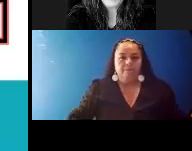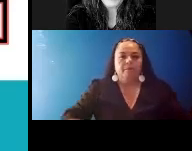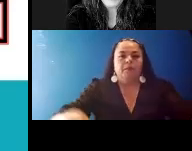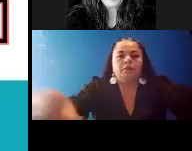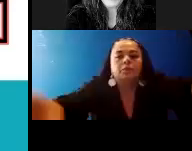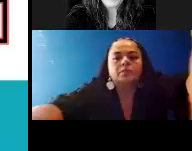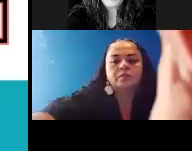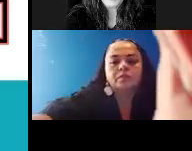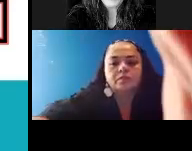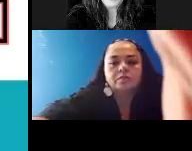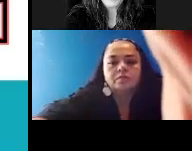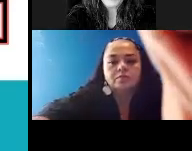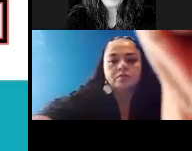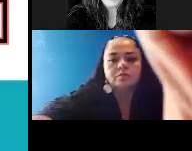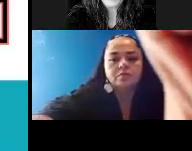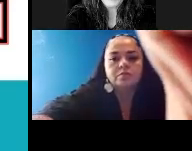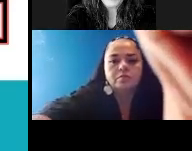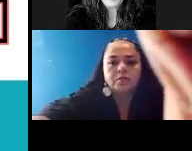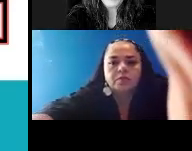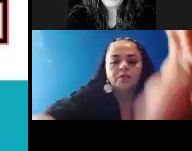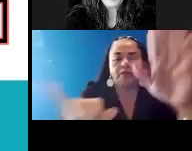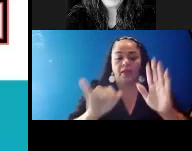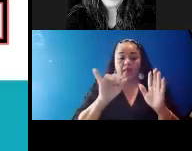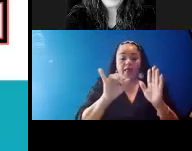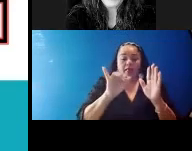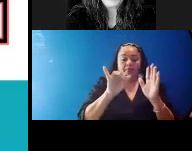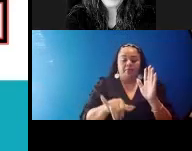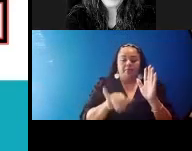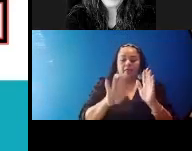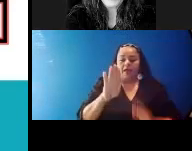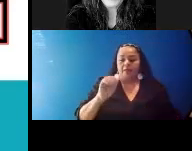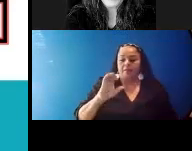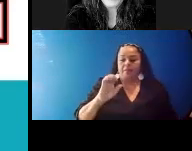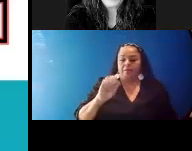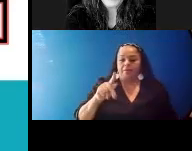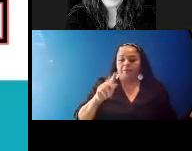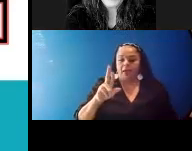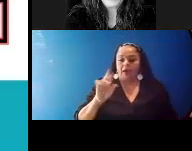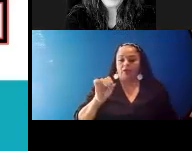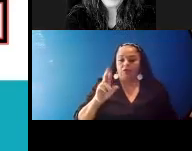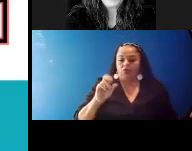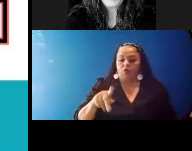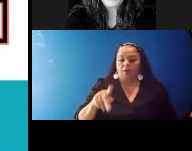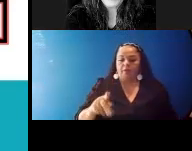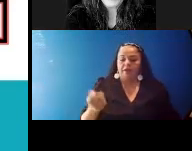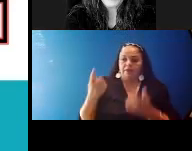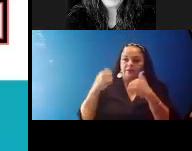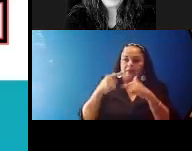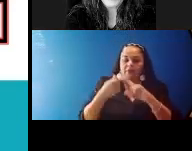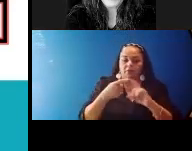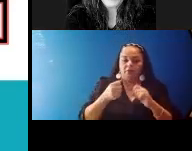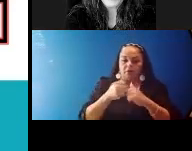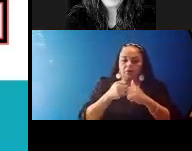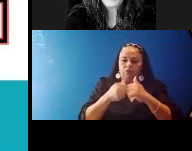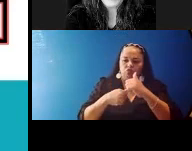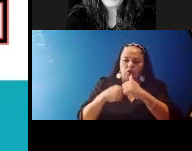So that backdrop that Tim just walked through, right, and we talk about this is coming from structural racism then manifest in these different